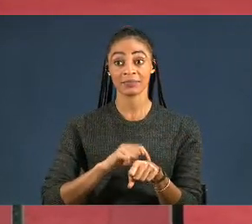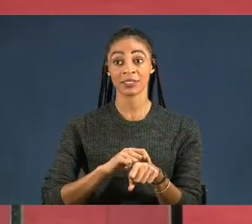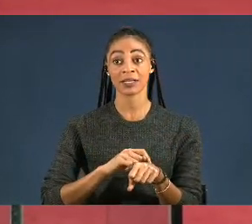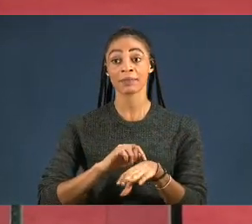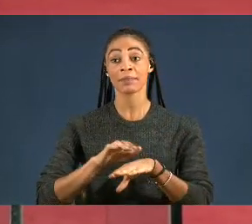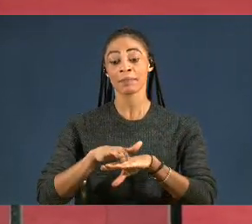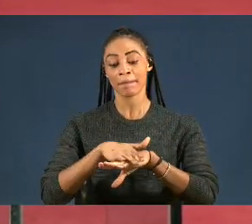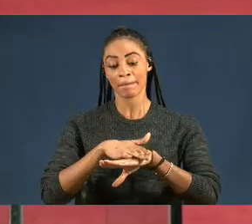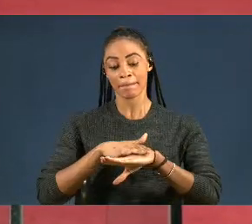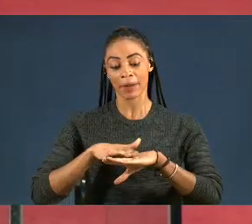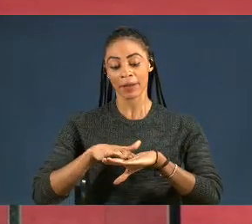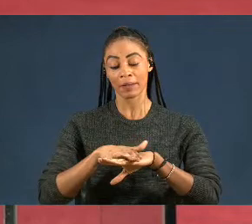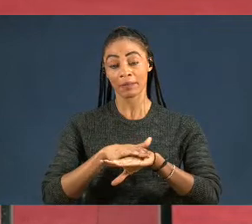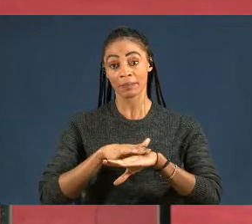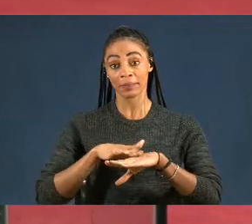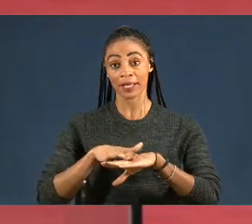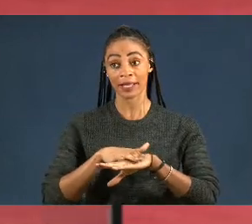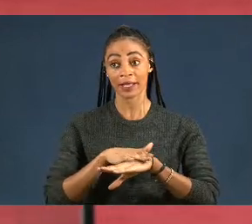Lord's head,